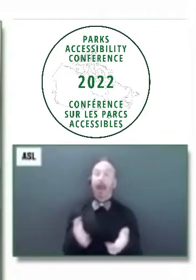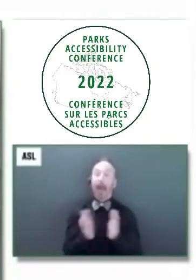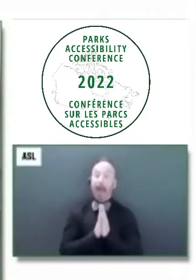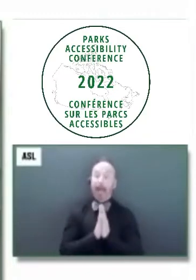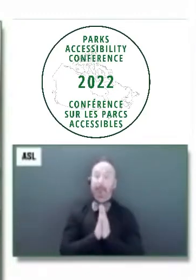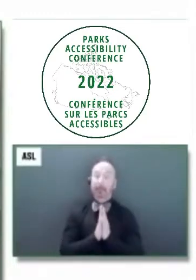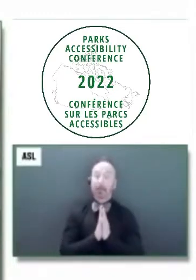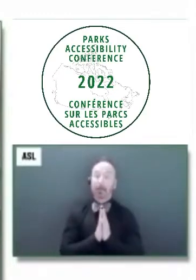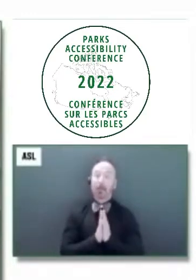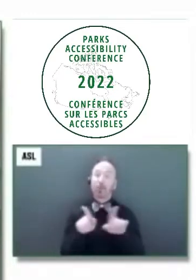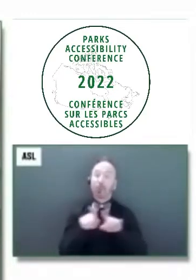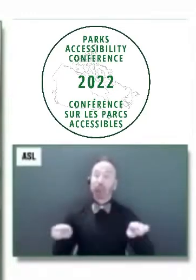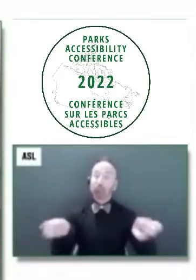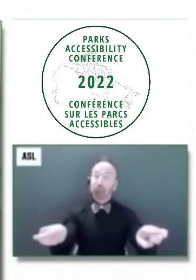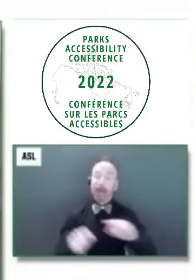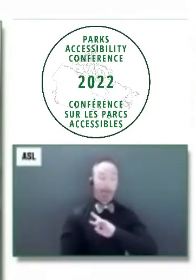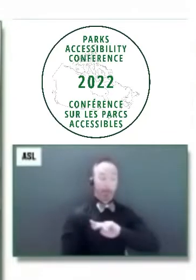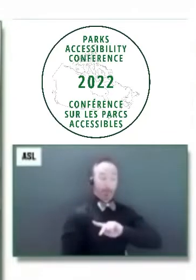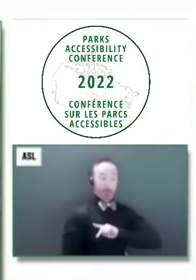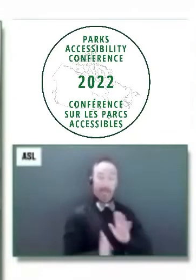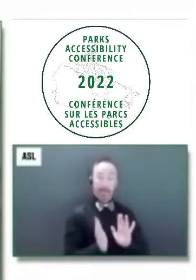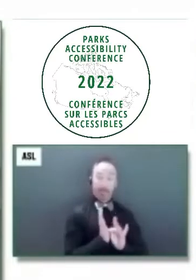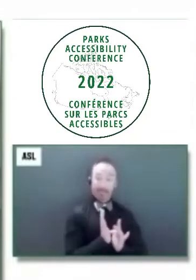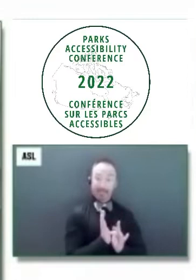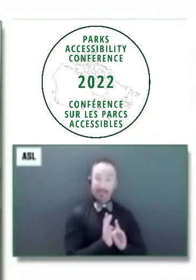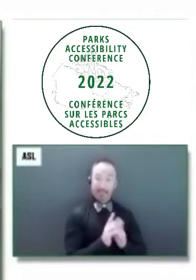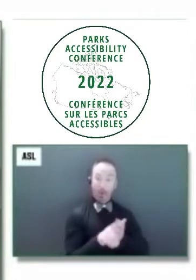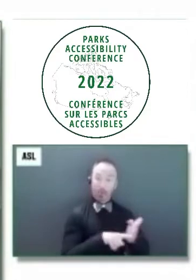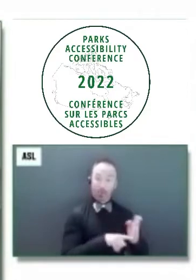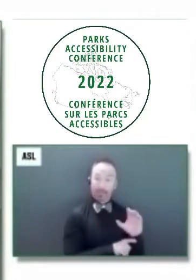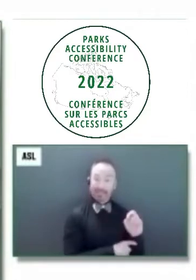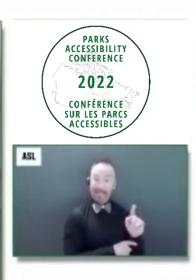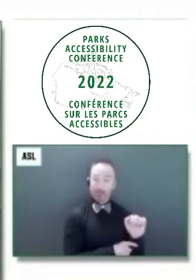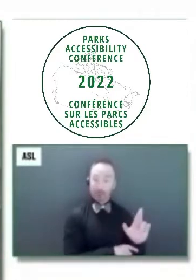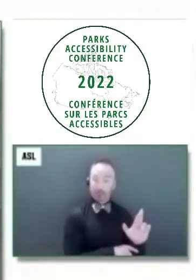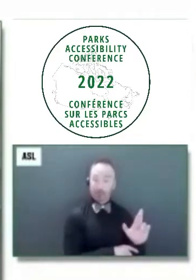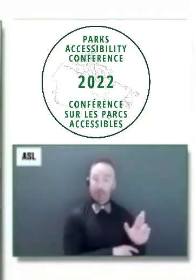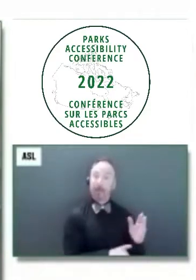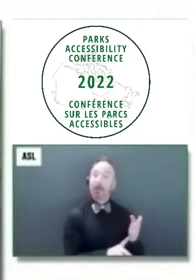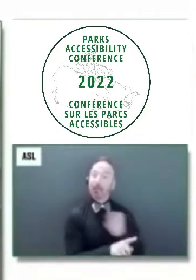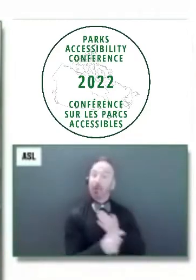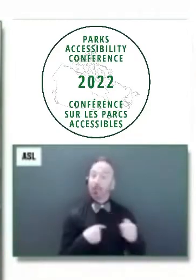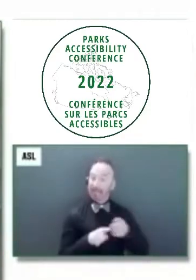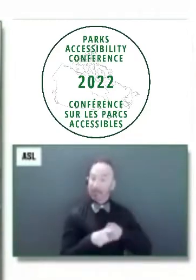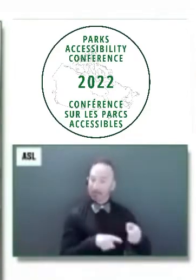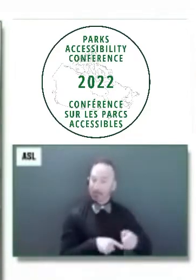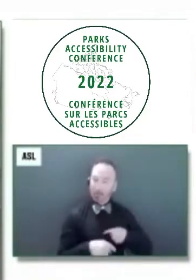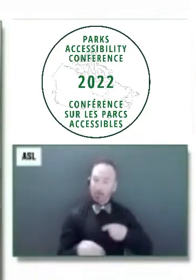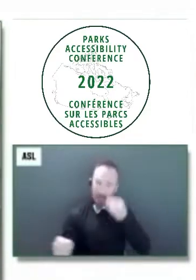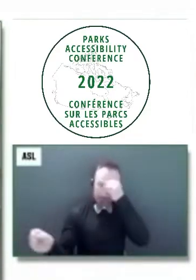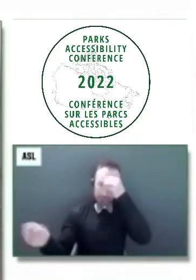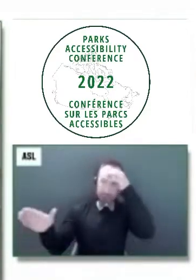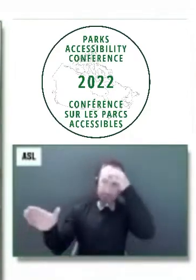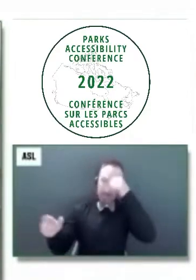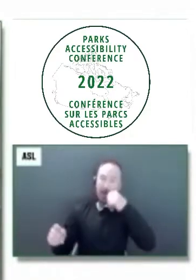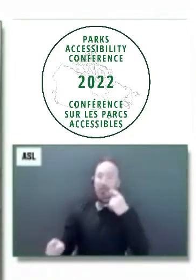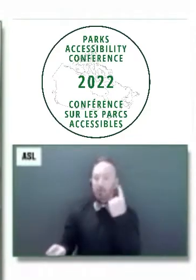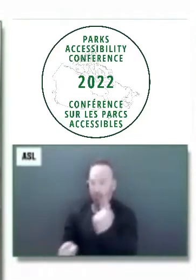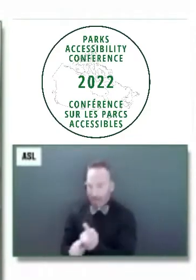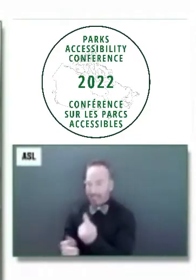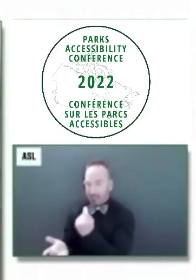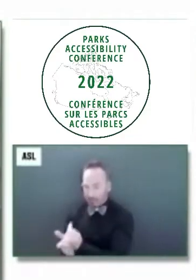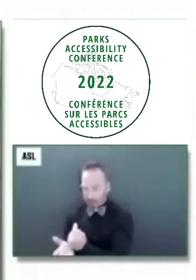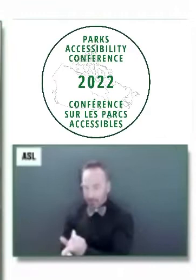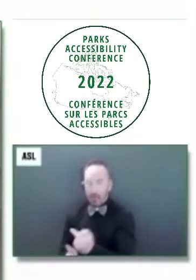cancer for a moment. This used to be my field, so I can speak with some authority. The right treatment at the right time, at the right dose for the right person doesn't